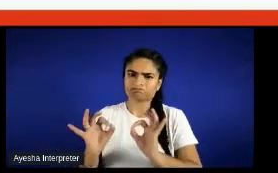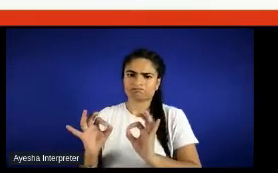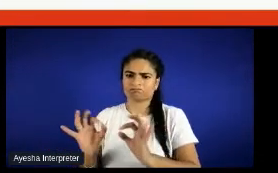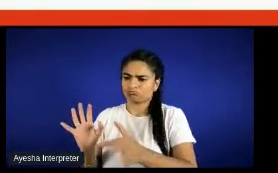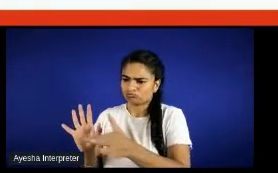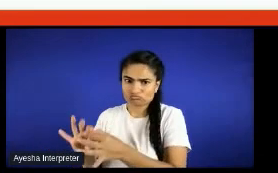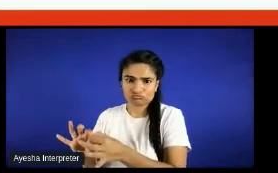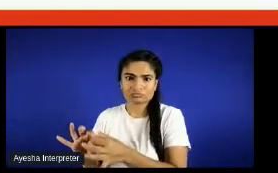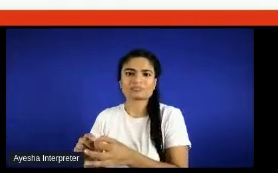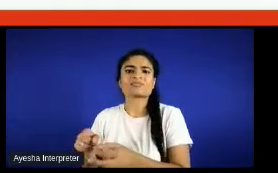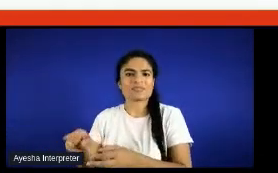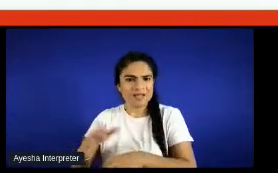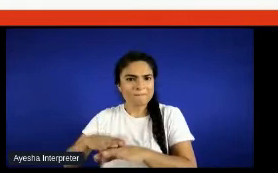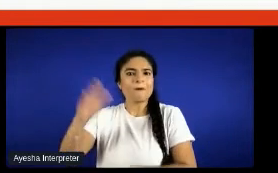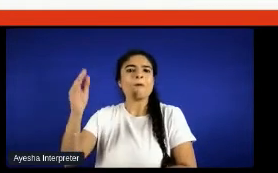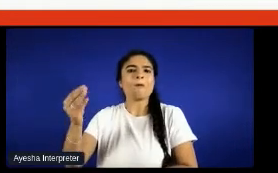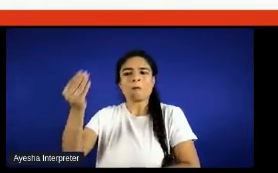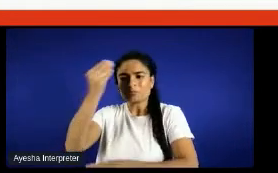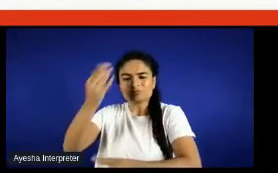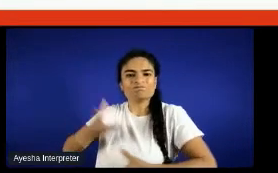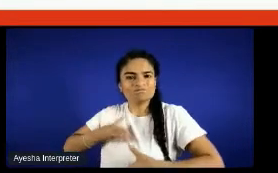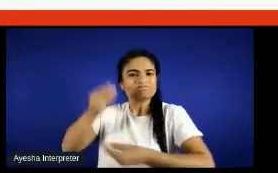Next.